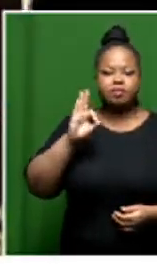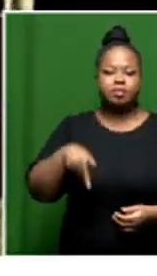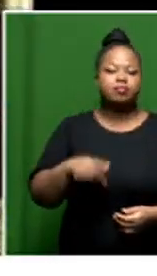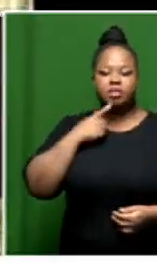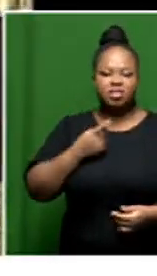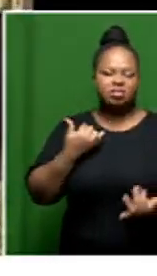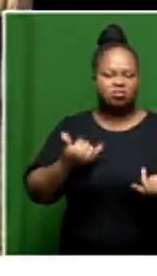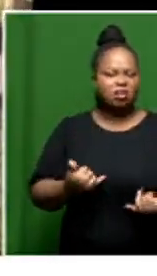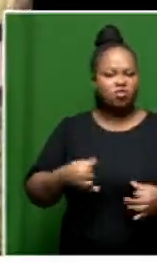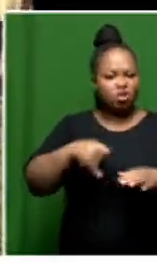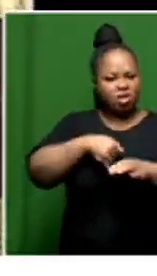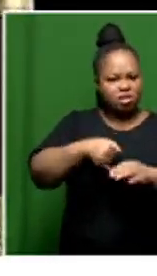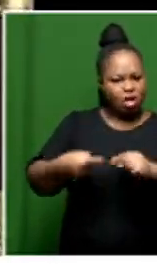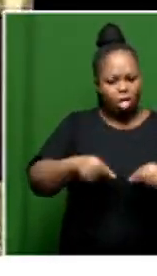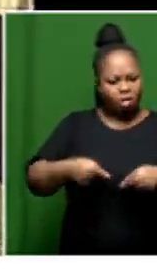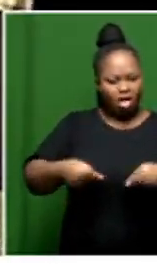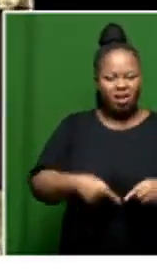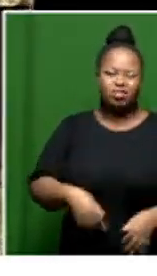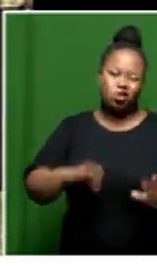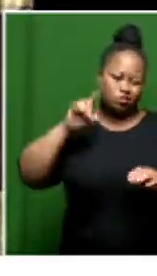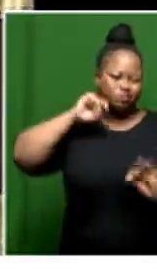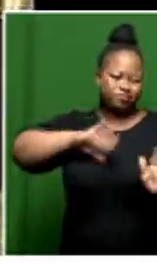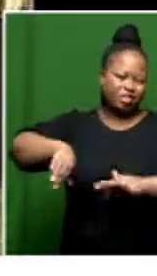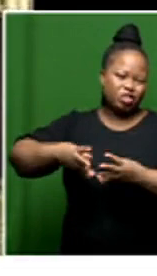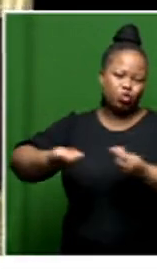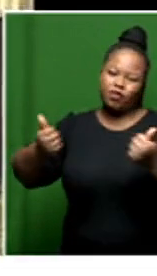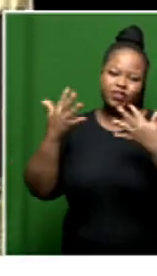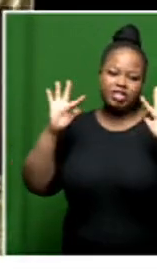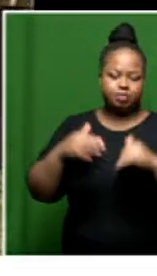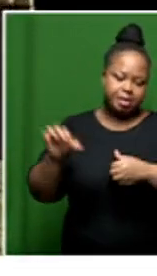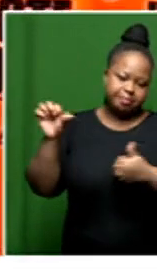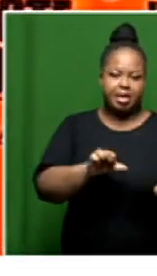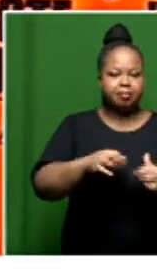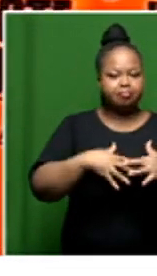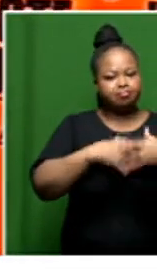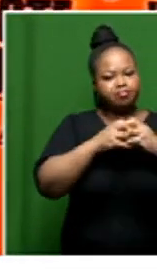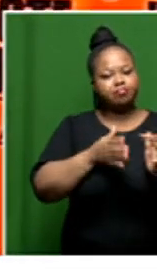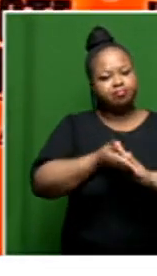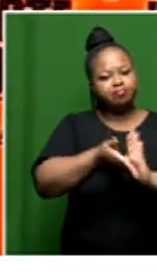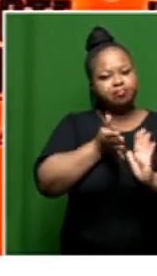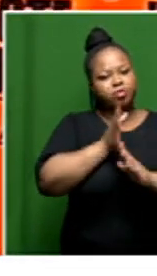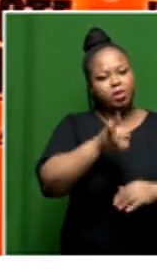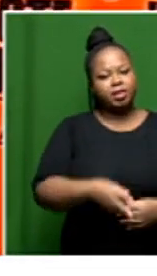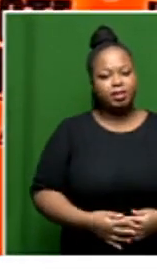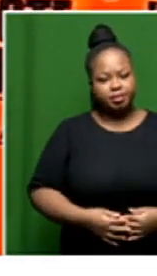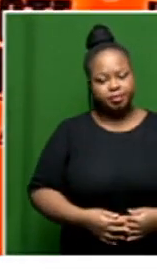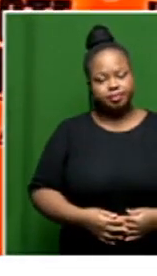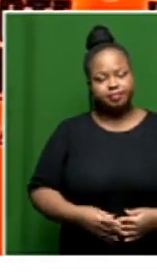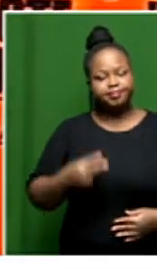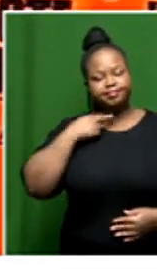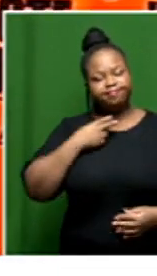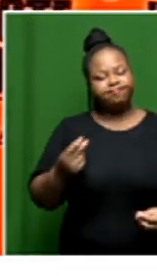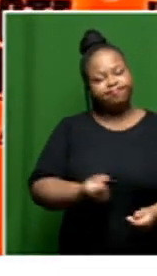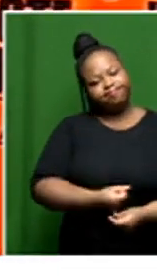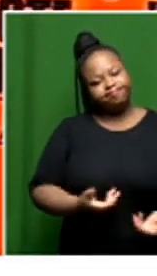says its internal squabbles are the thing of the past and it's back on its feet. We had a very